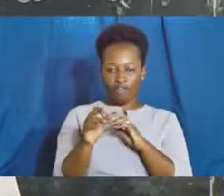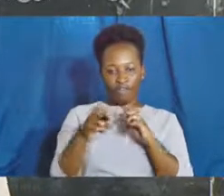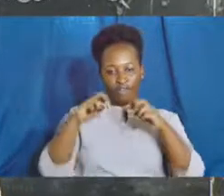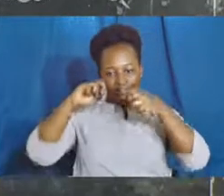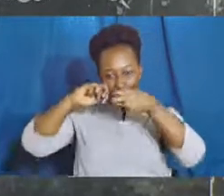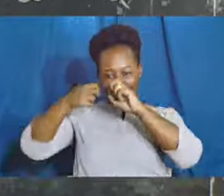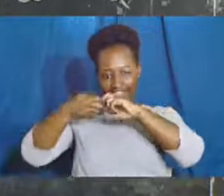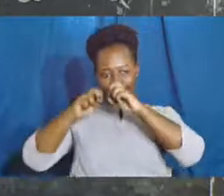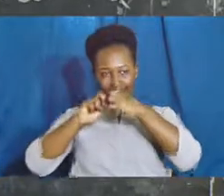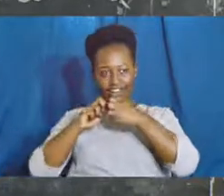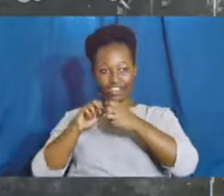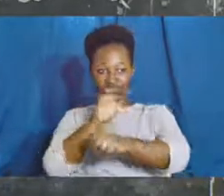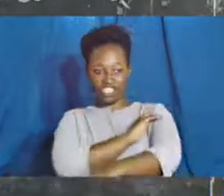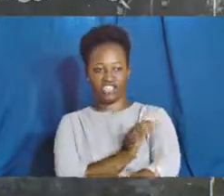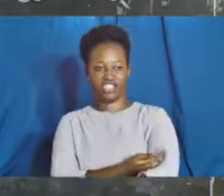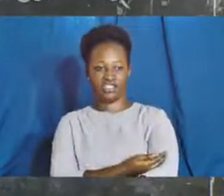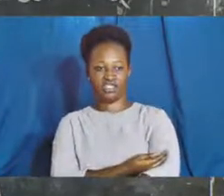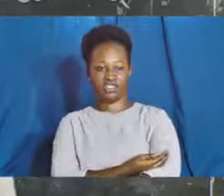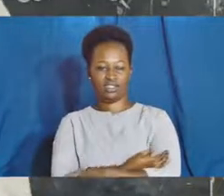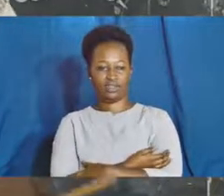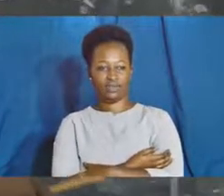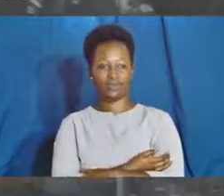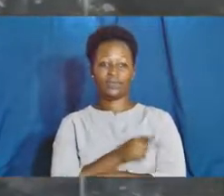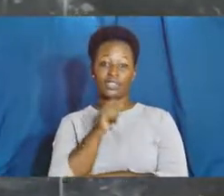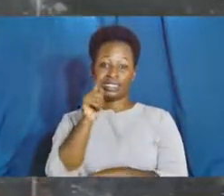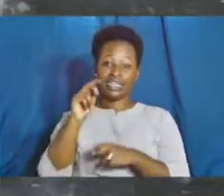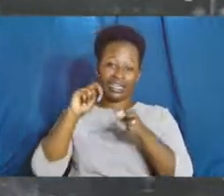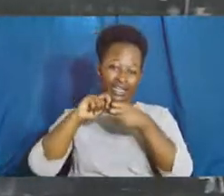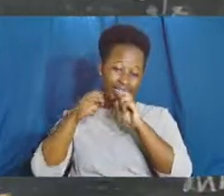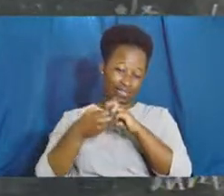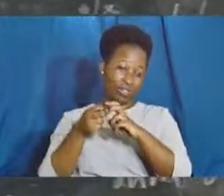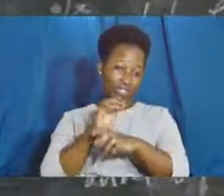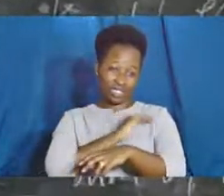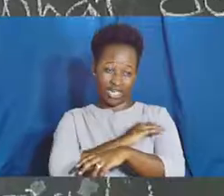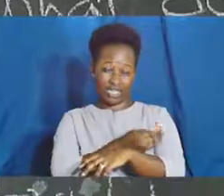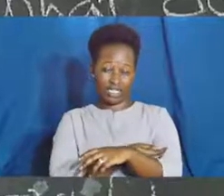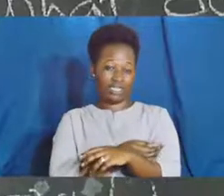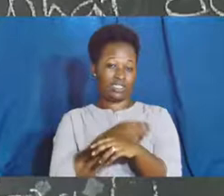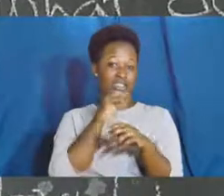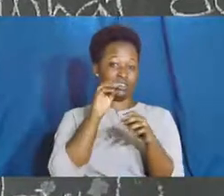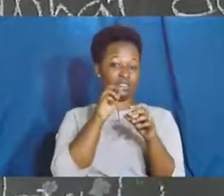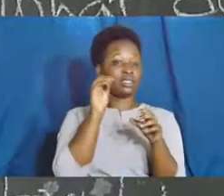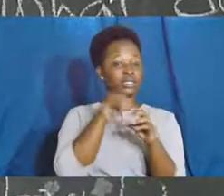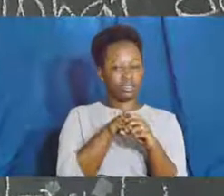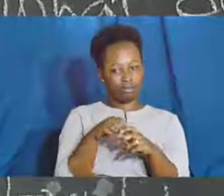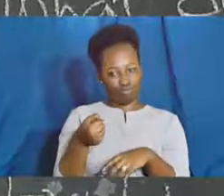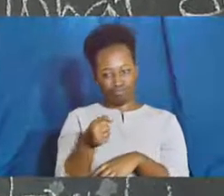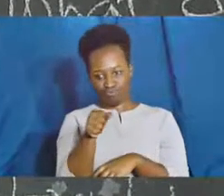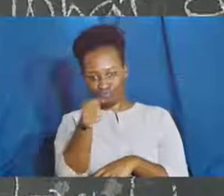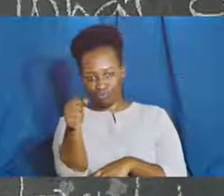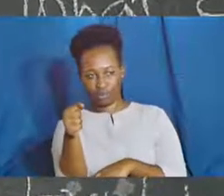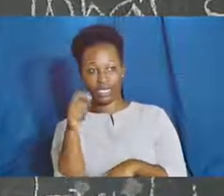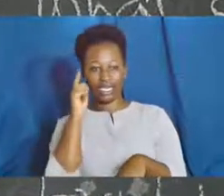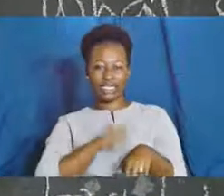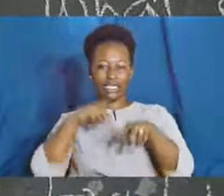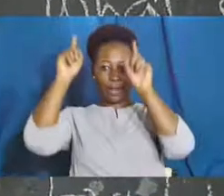In another word, these are the electric charges that are moving. When they reach this C